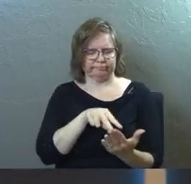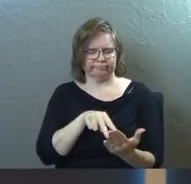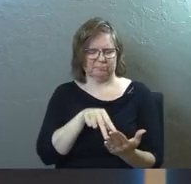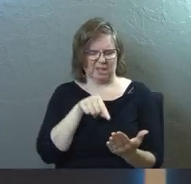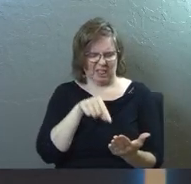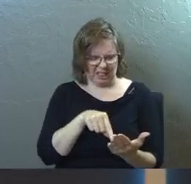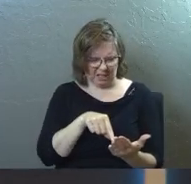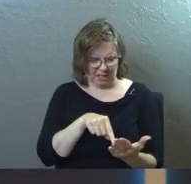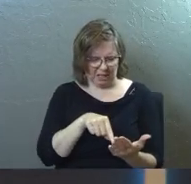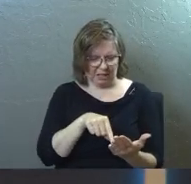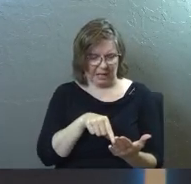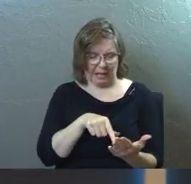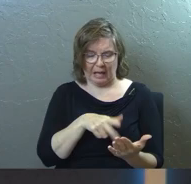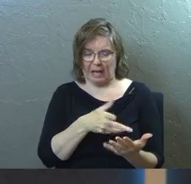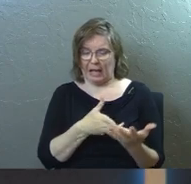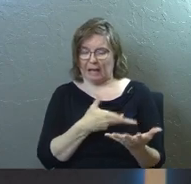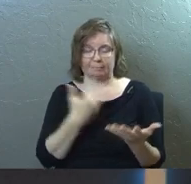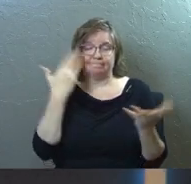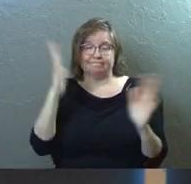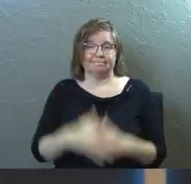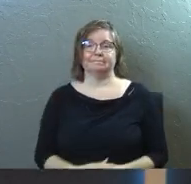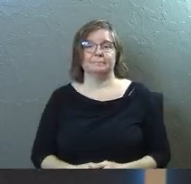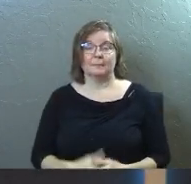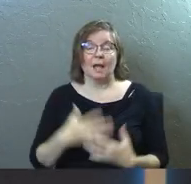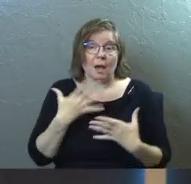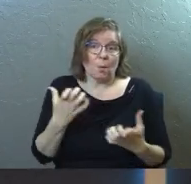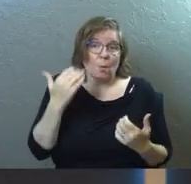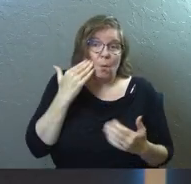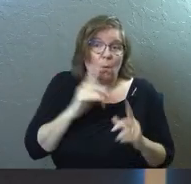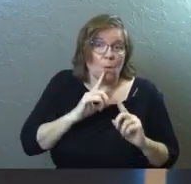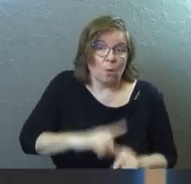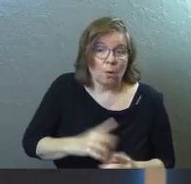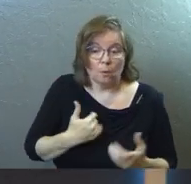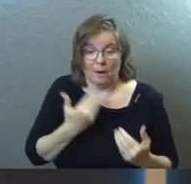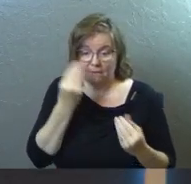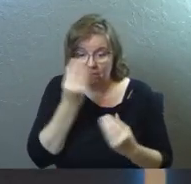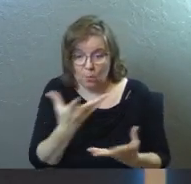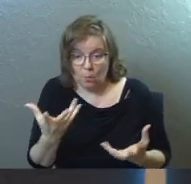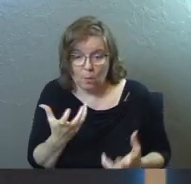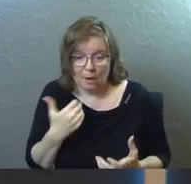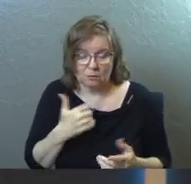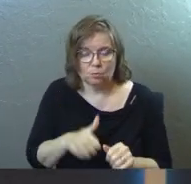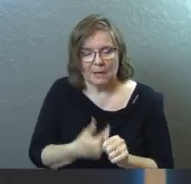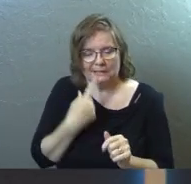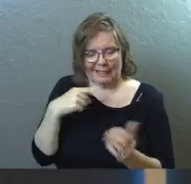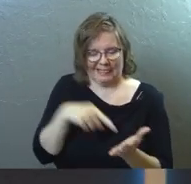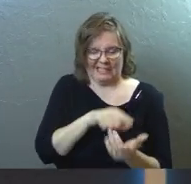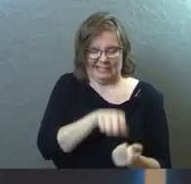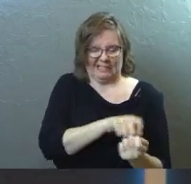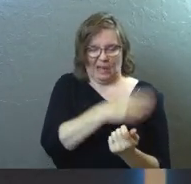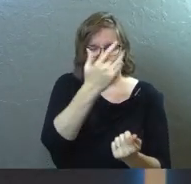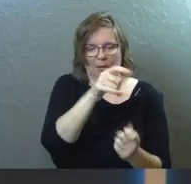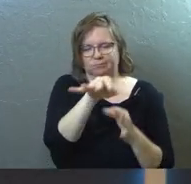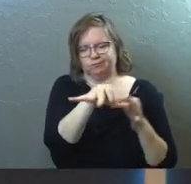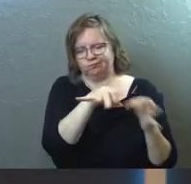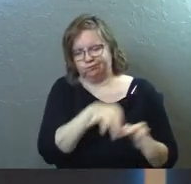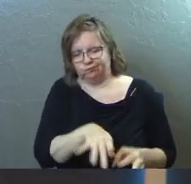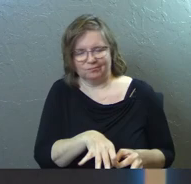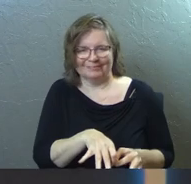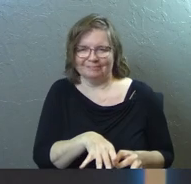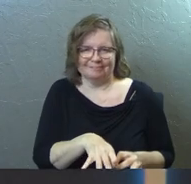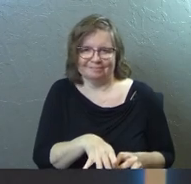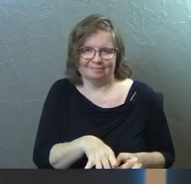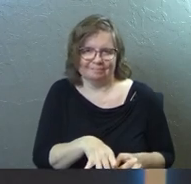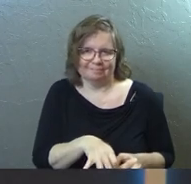like, I don't know. You know what I mean? I would like to know answers. I would like to have information just to back up and say, this is exactly why this happened and